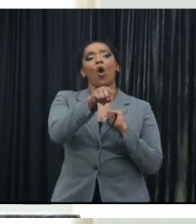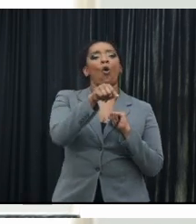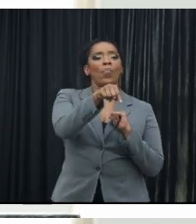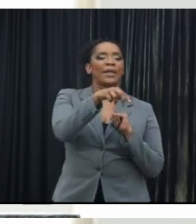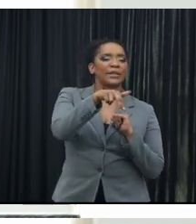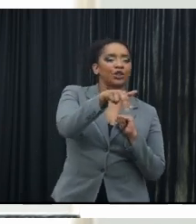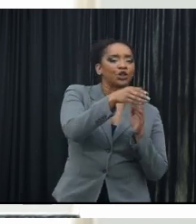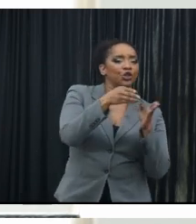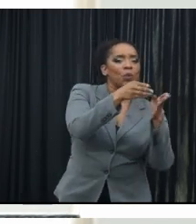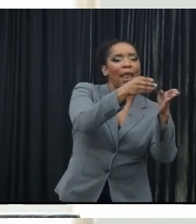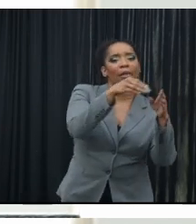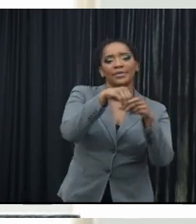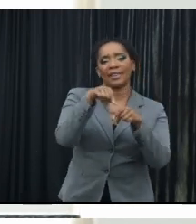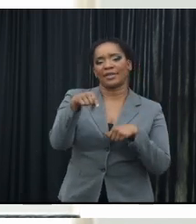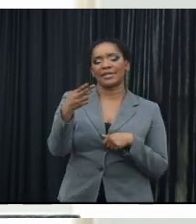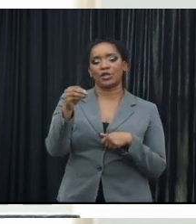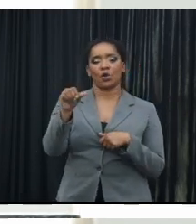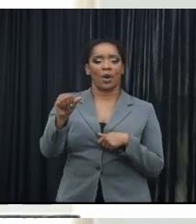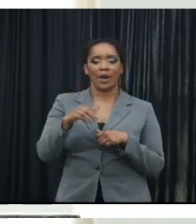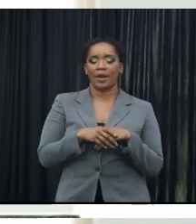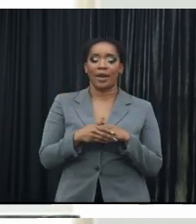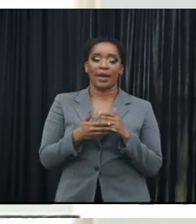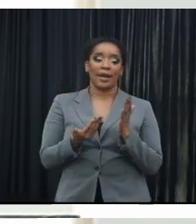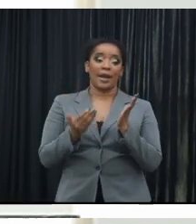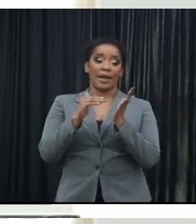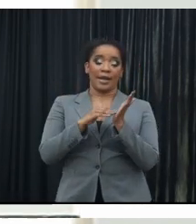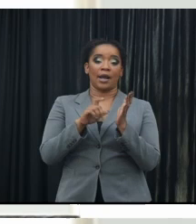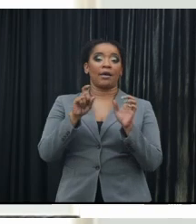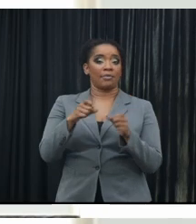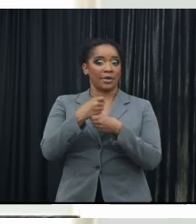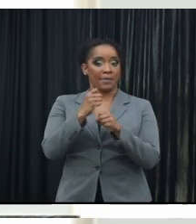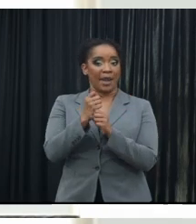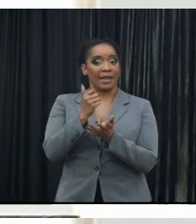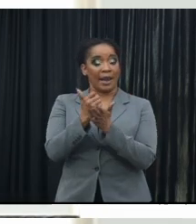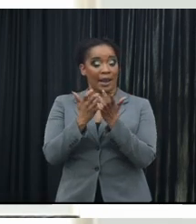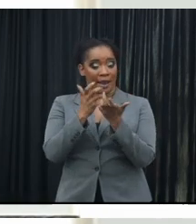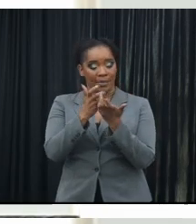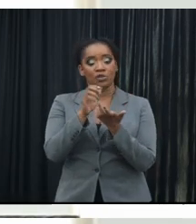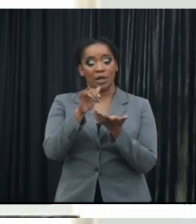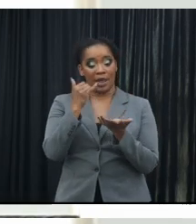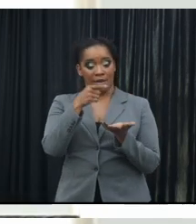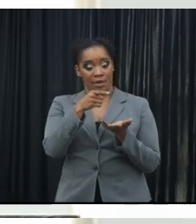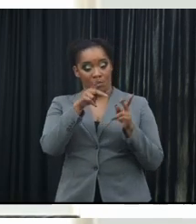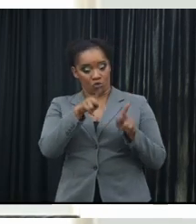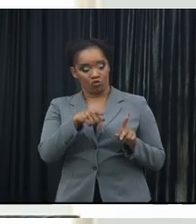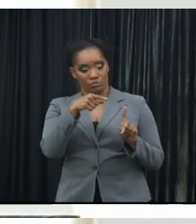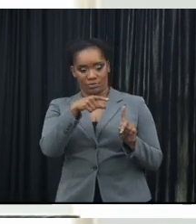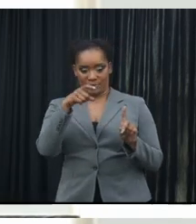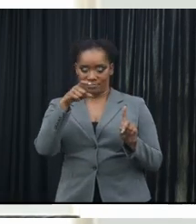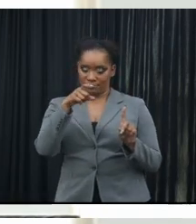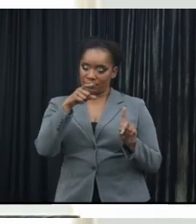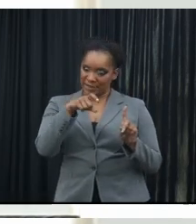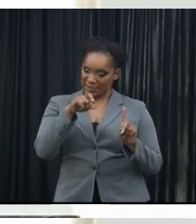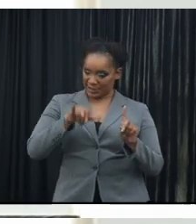an HOA. Again, there could be an accommodation made that due to the need of the individual, that the animal is then allowed